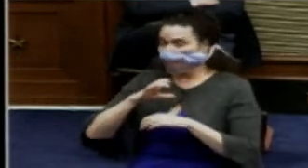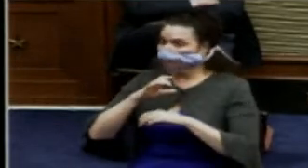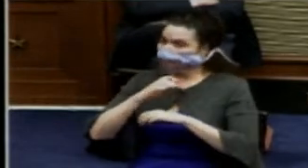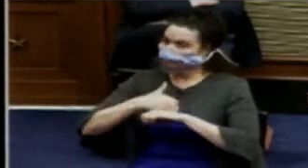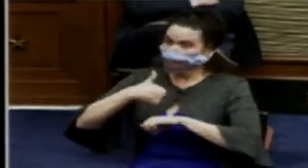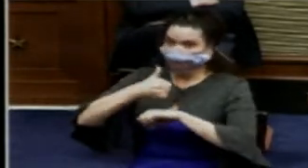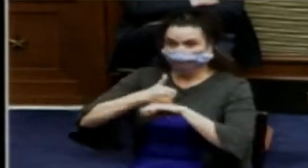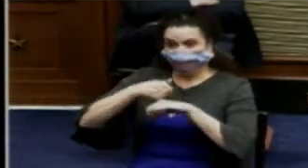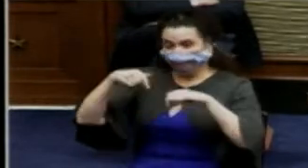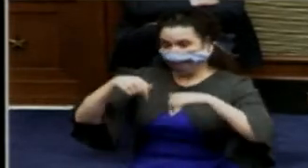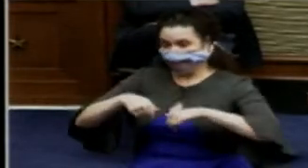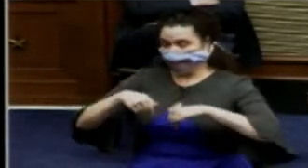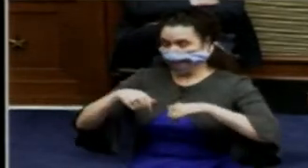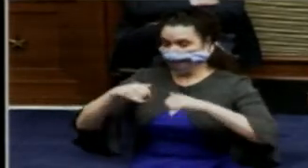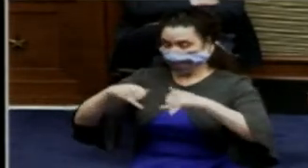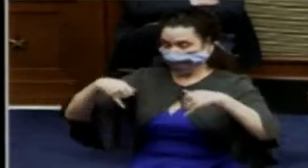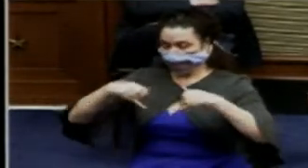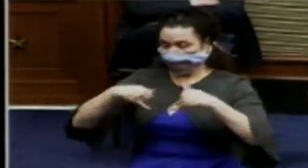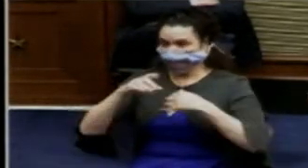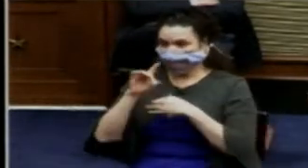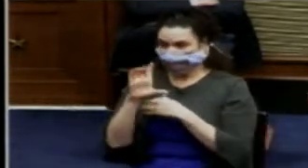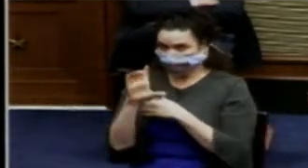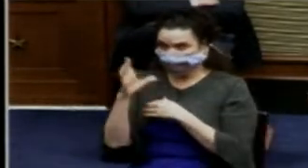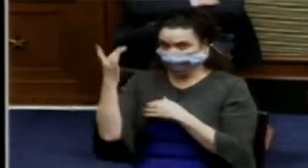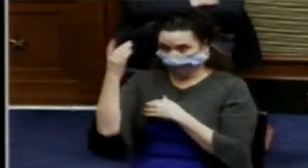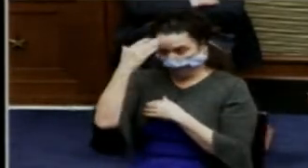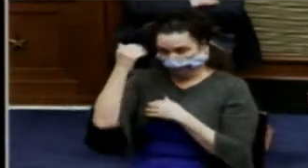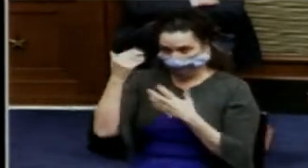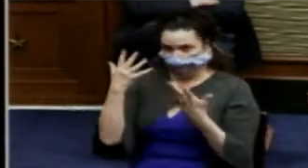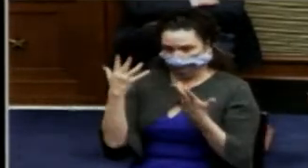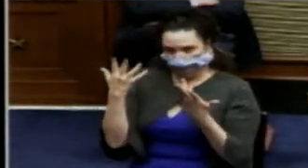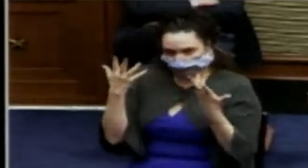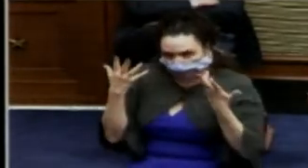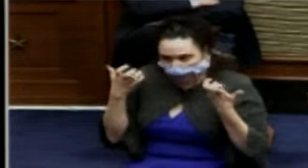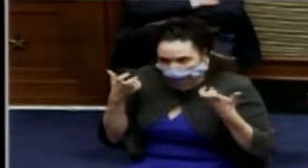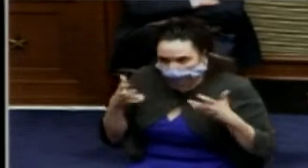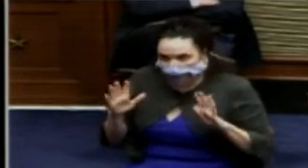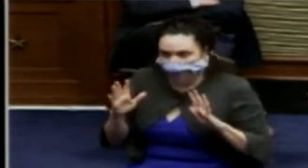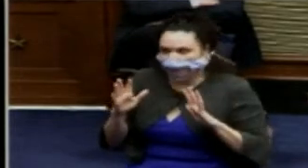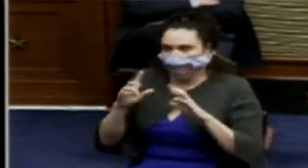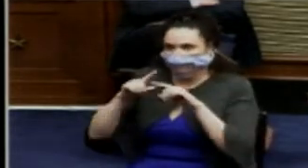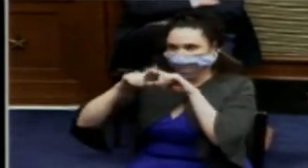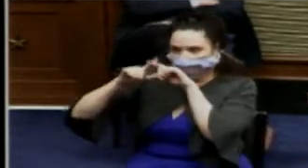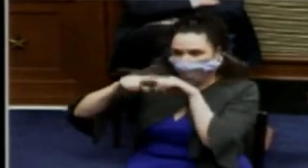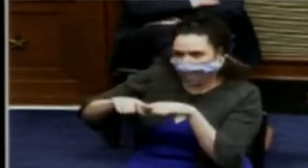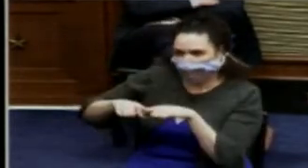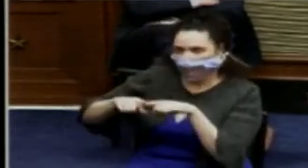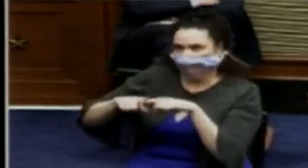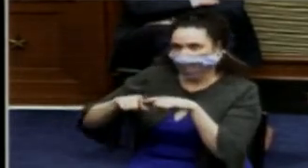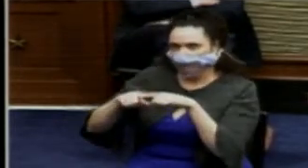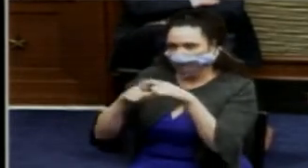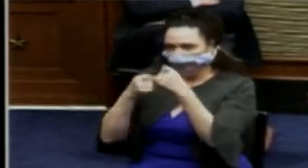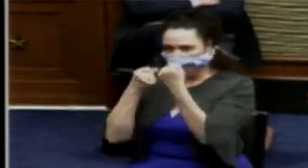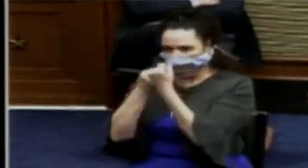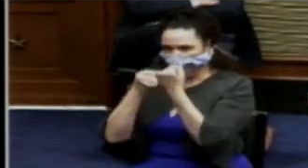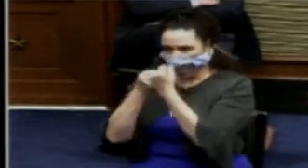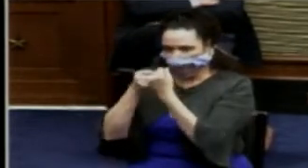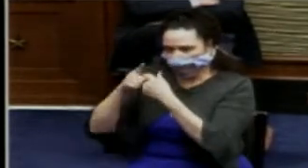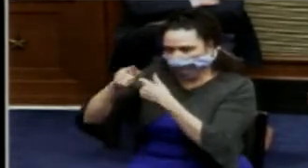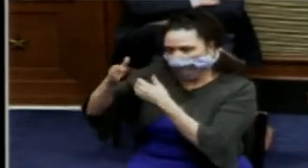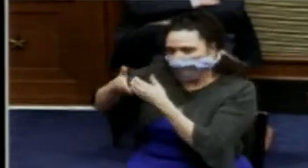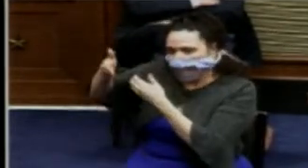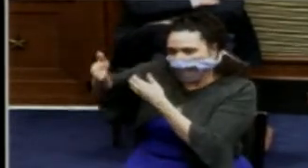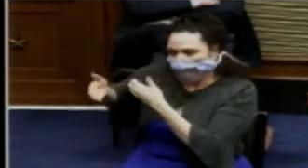as the District of Columbia to ensure that it was not dependent on the support of surrounding states